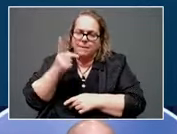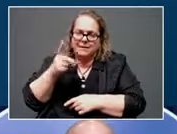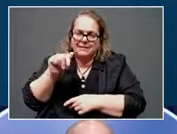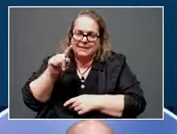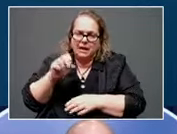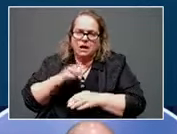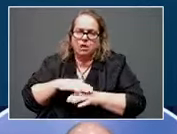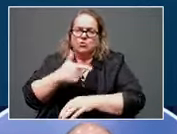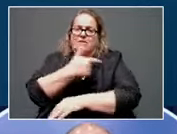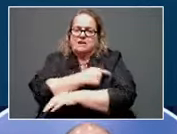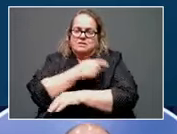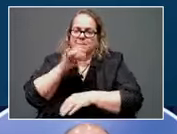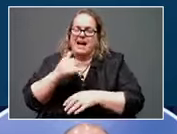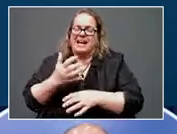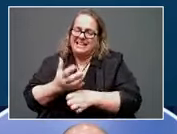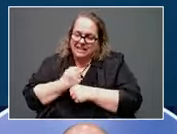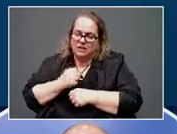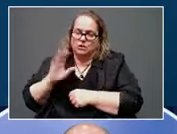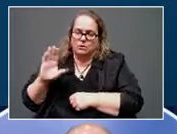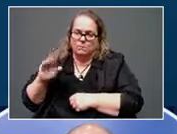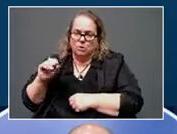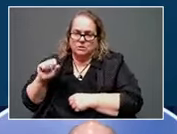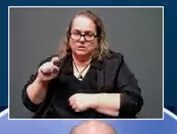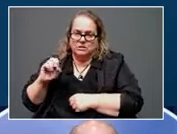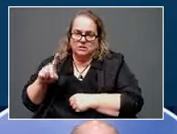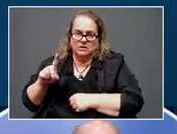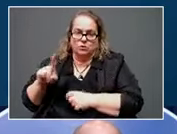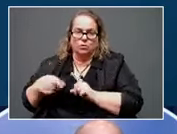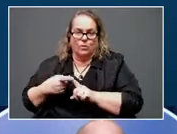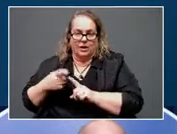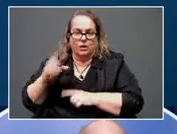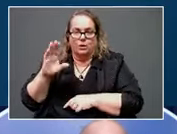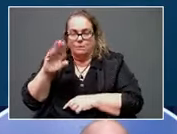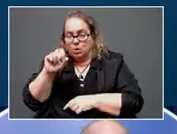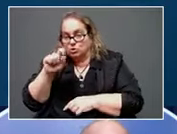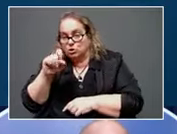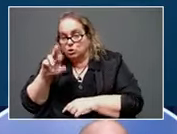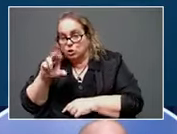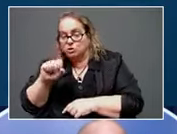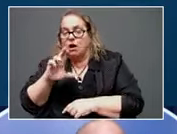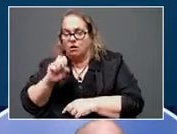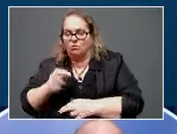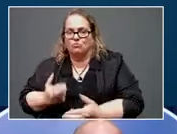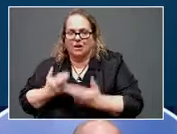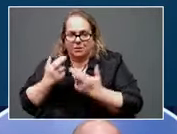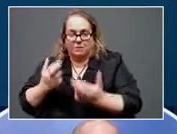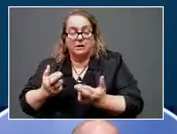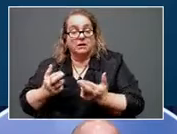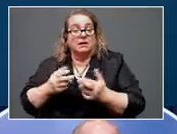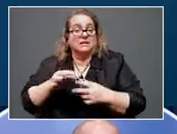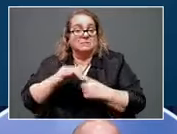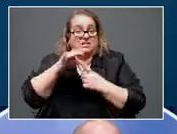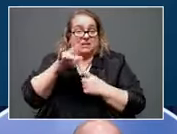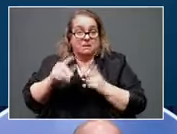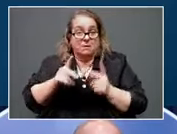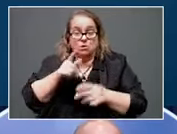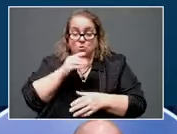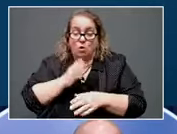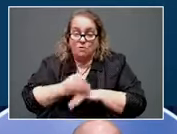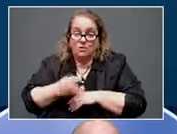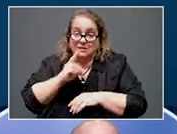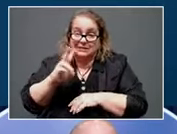getting boosted when boosters are recommended. So particularly for those who are vulnerable, for those who are over 60 or have multiple